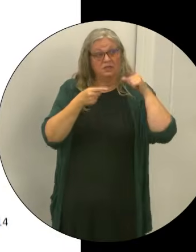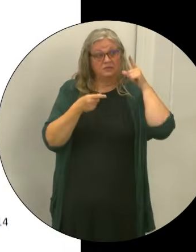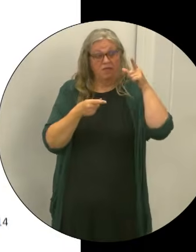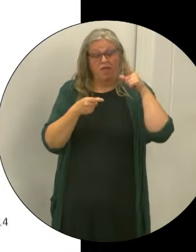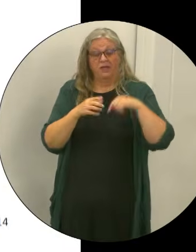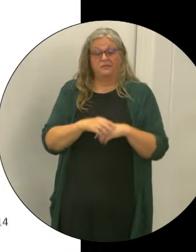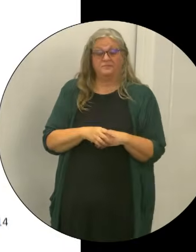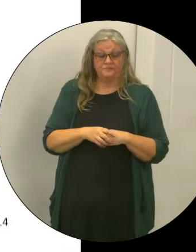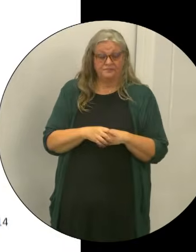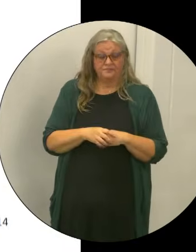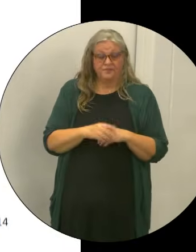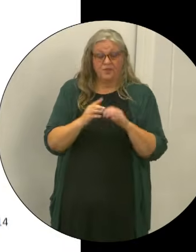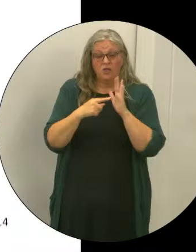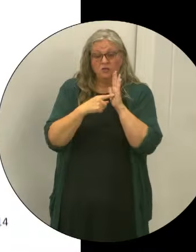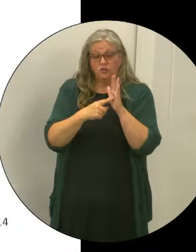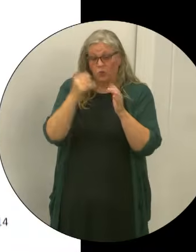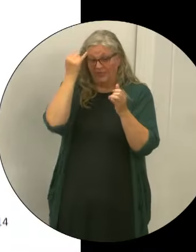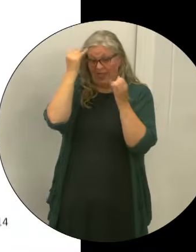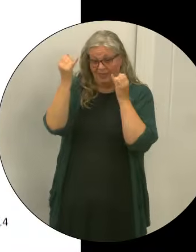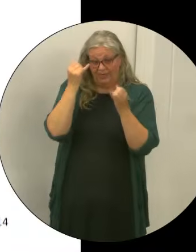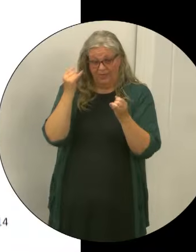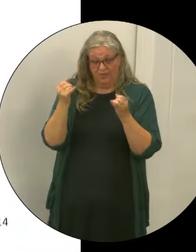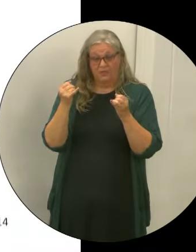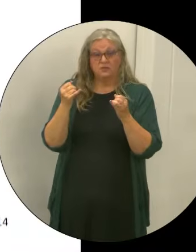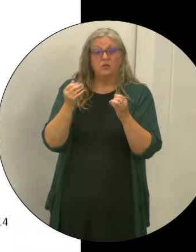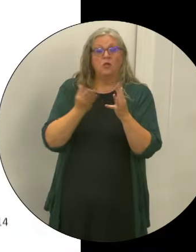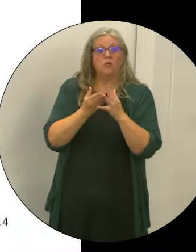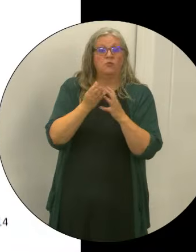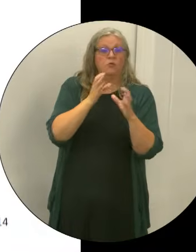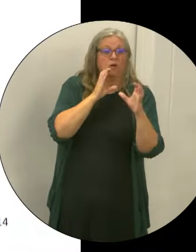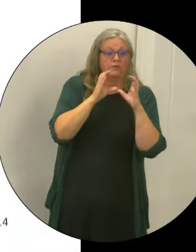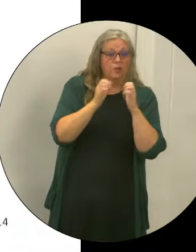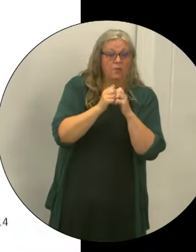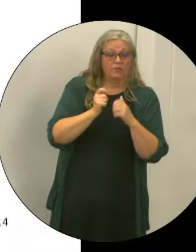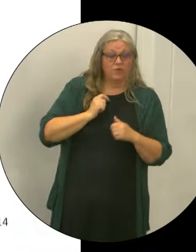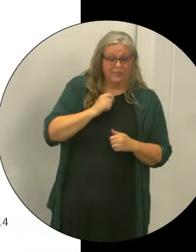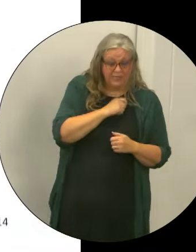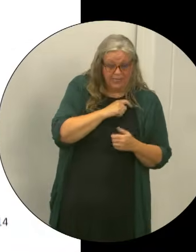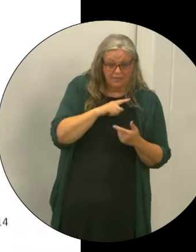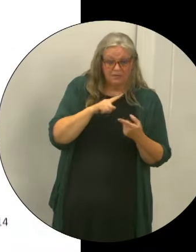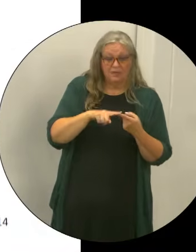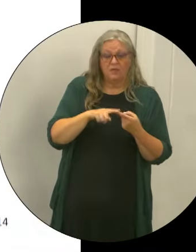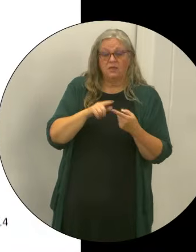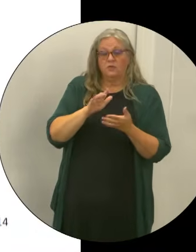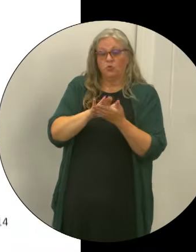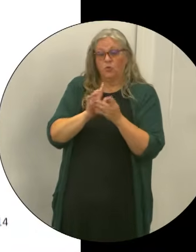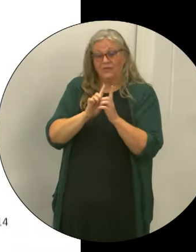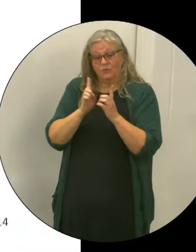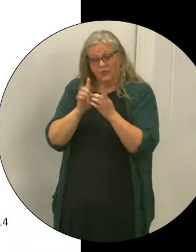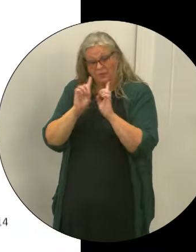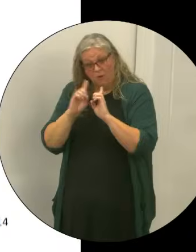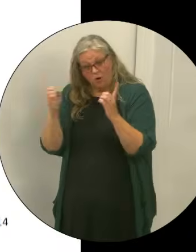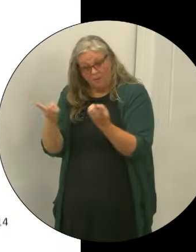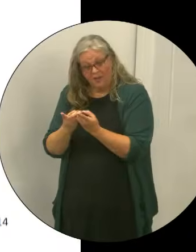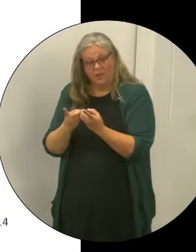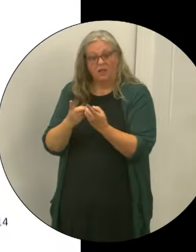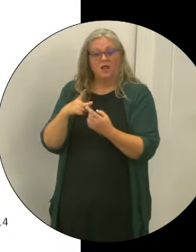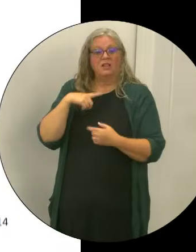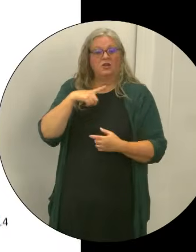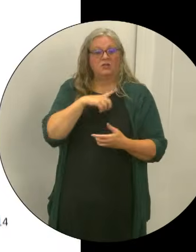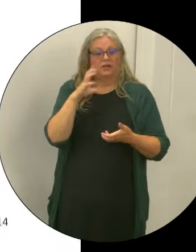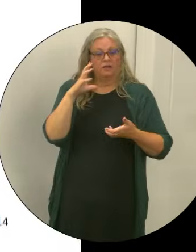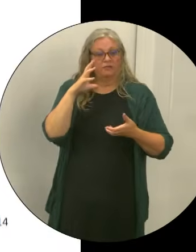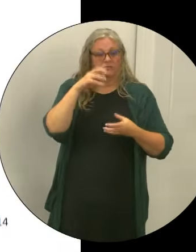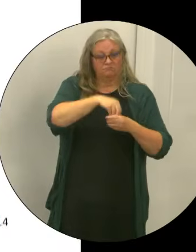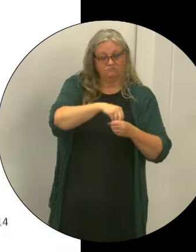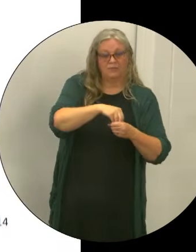availability represents ideas generated through conversations with trustees, district departments, legislative stakeholders, and community